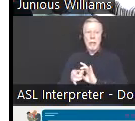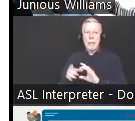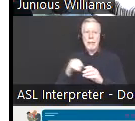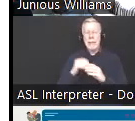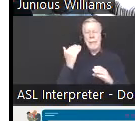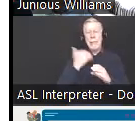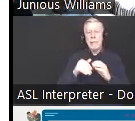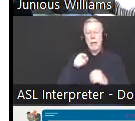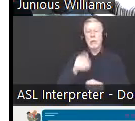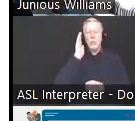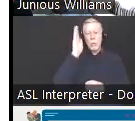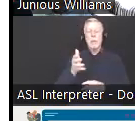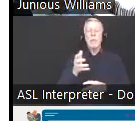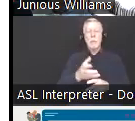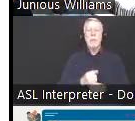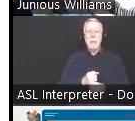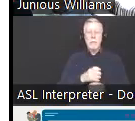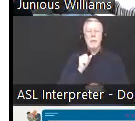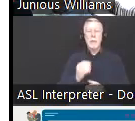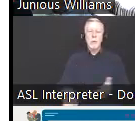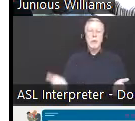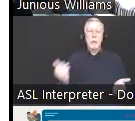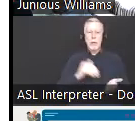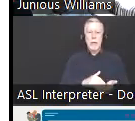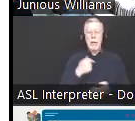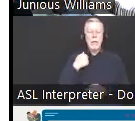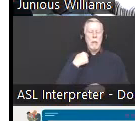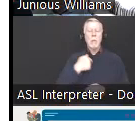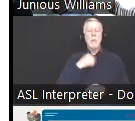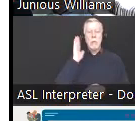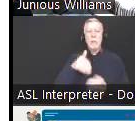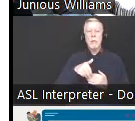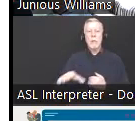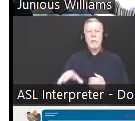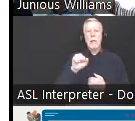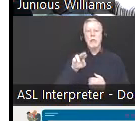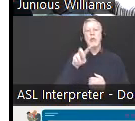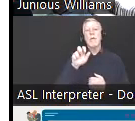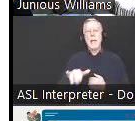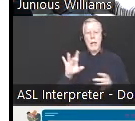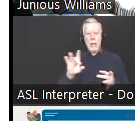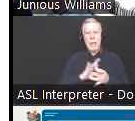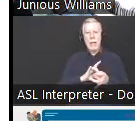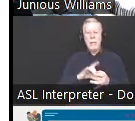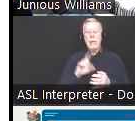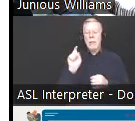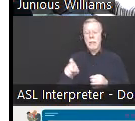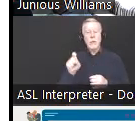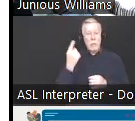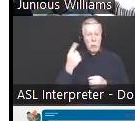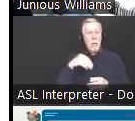receive. So again, just to reiterate, we will send a survey link. There should be one coming in the chat. If you have time to